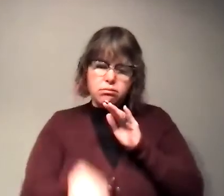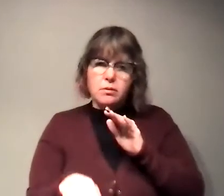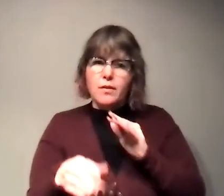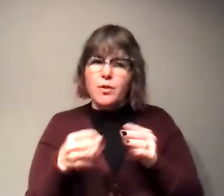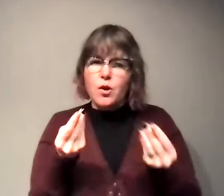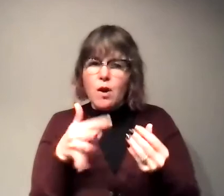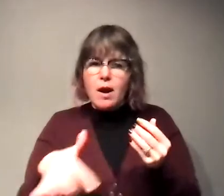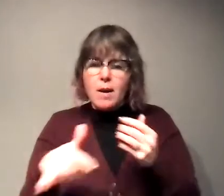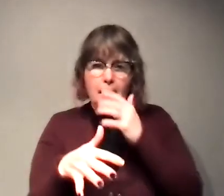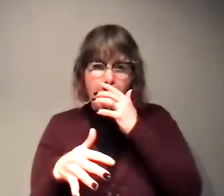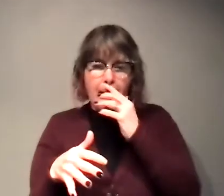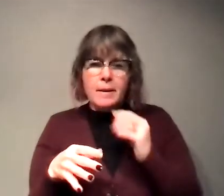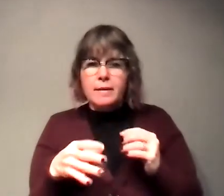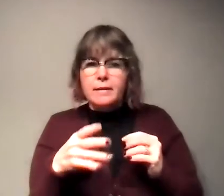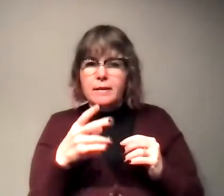a very